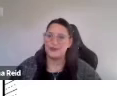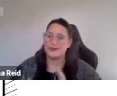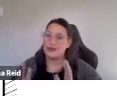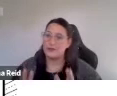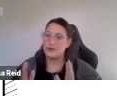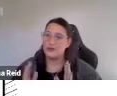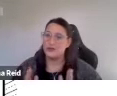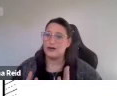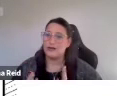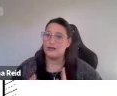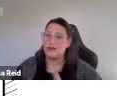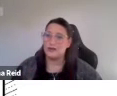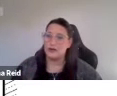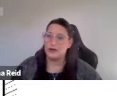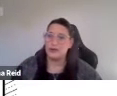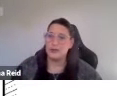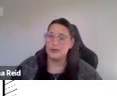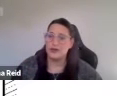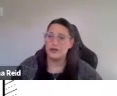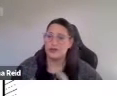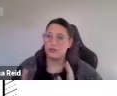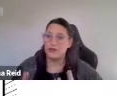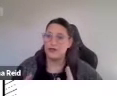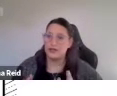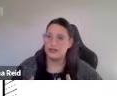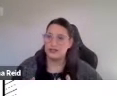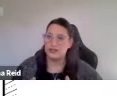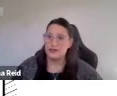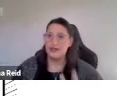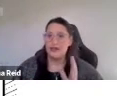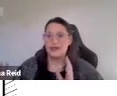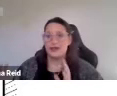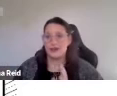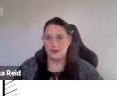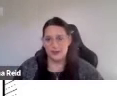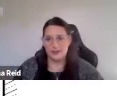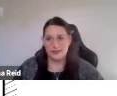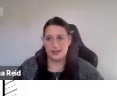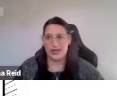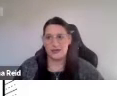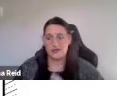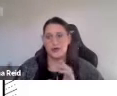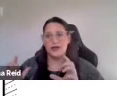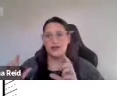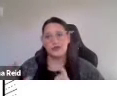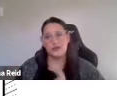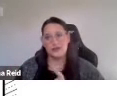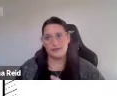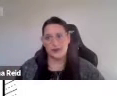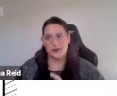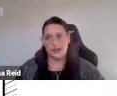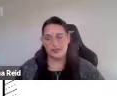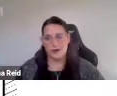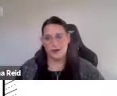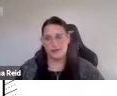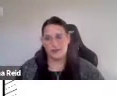especially since it comes in two parts. It's important that people know there's a profile section and then there is an actual University of